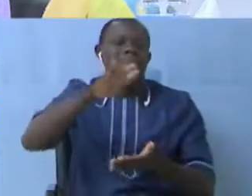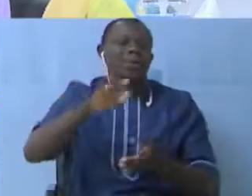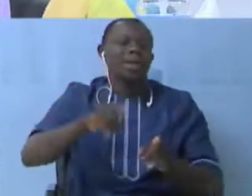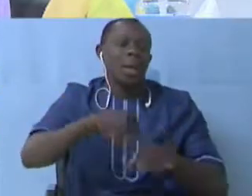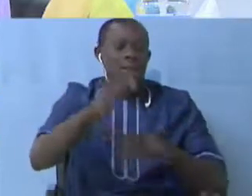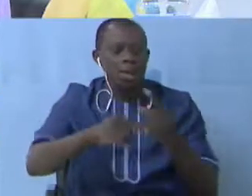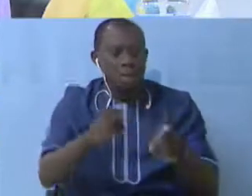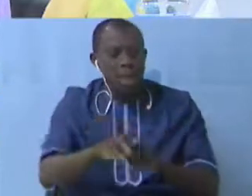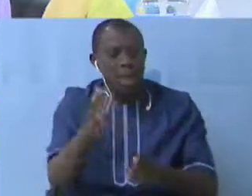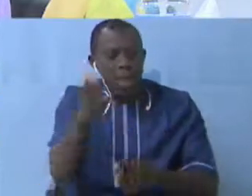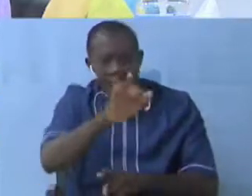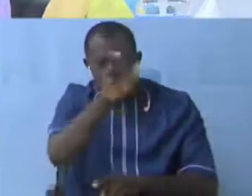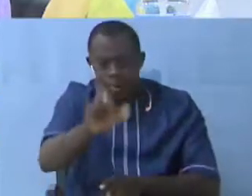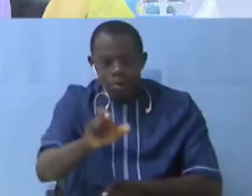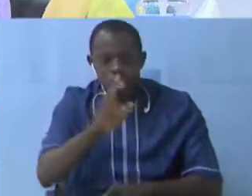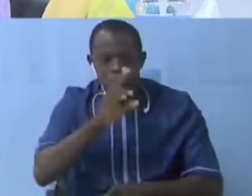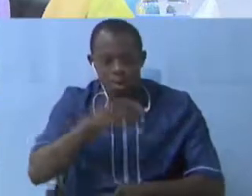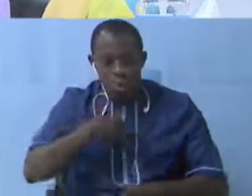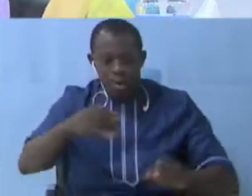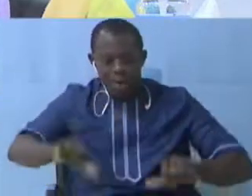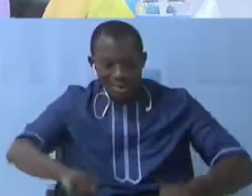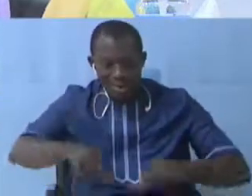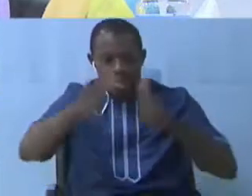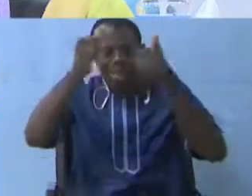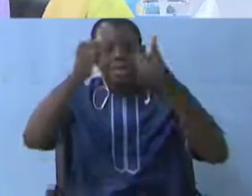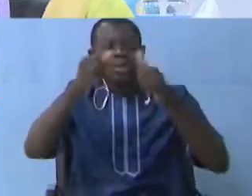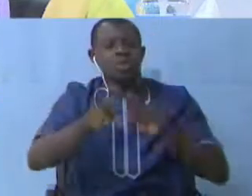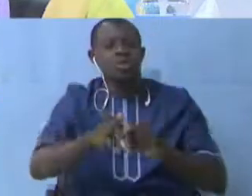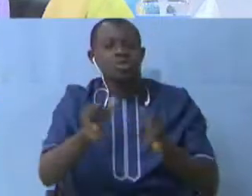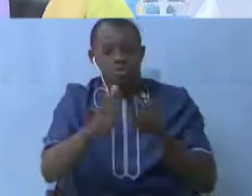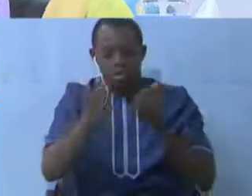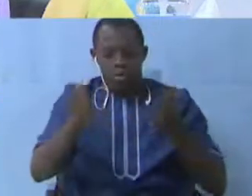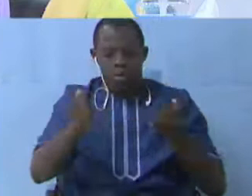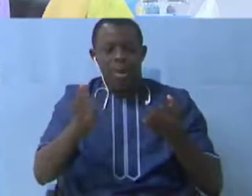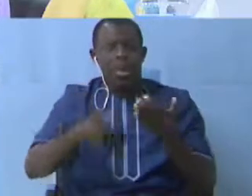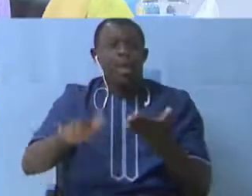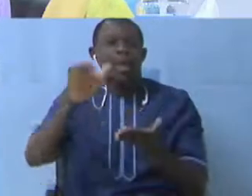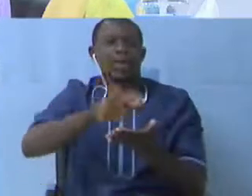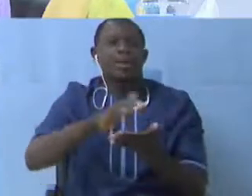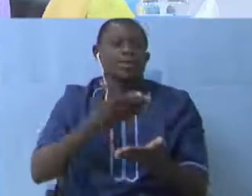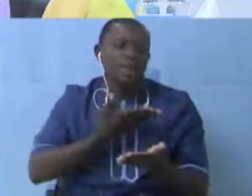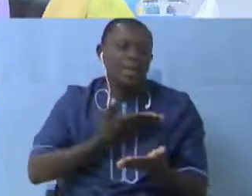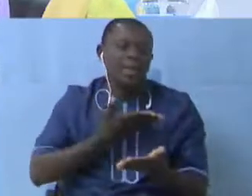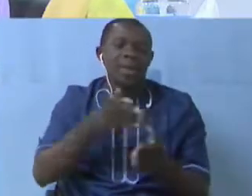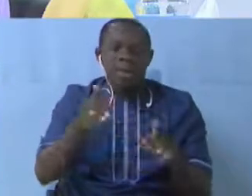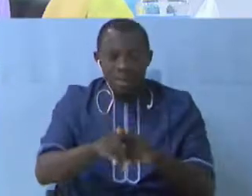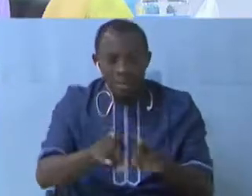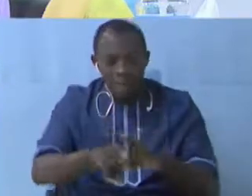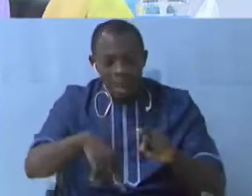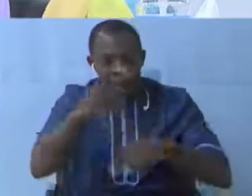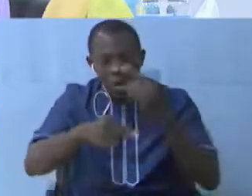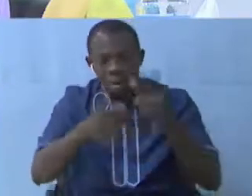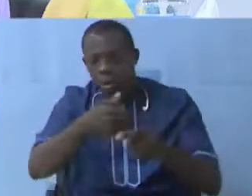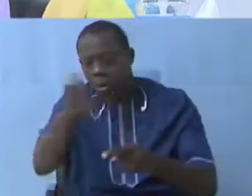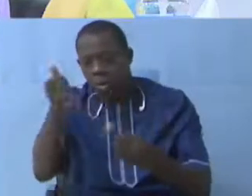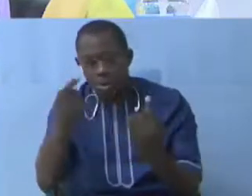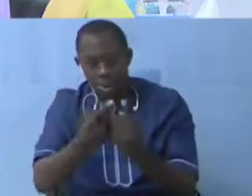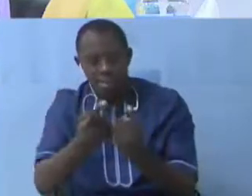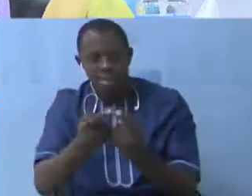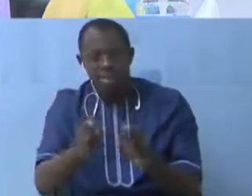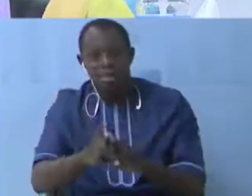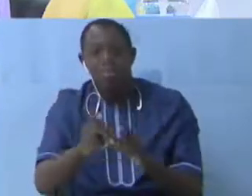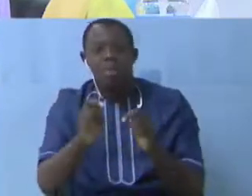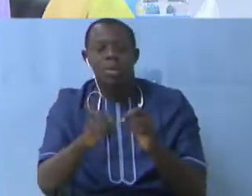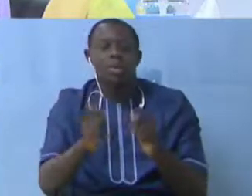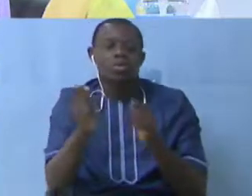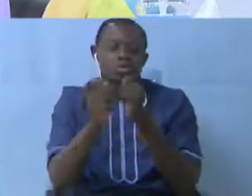for anyone to establish a newspaper. They increase also the sanctions for defamation. alal ji nga xam ne ni moom ngay teg bu fekkee ne yaa ngi bugg